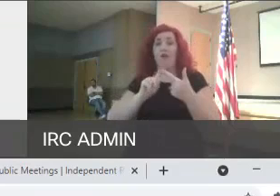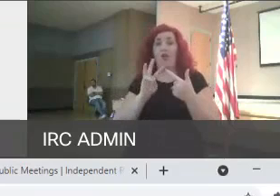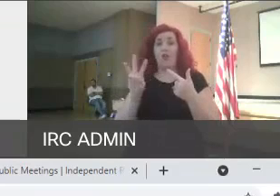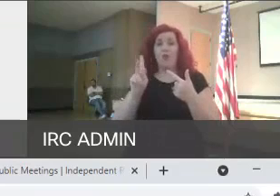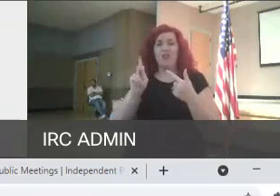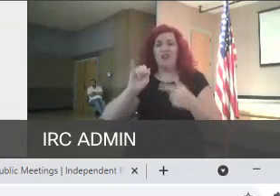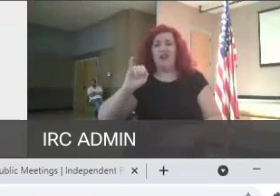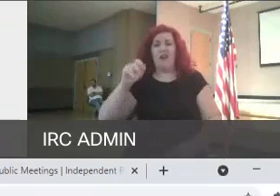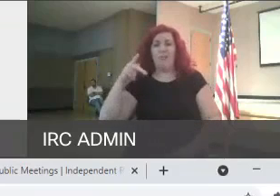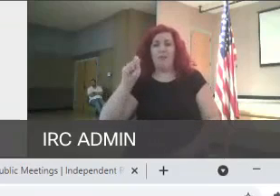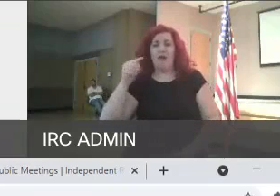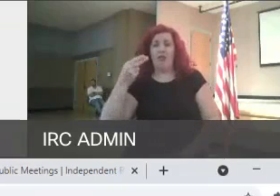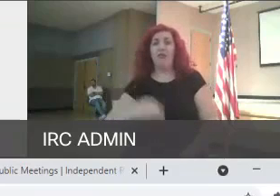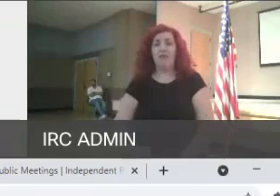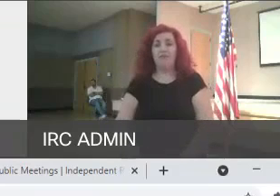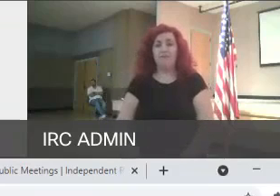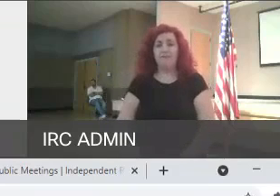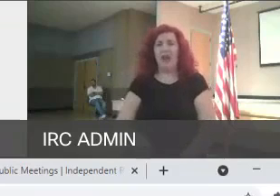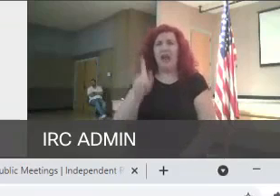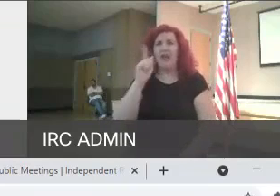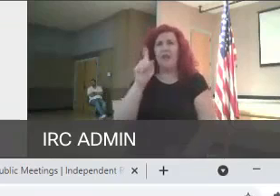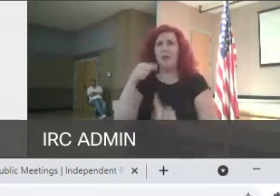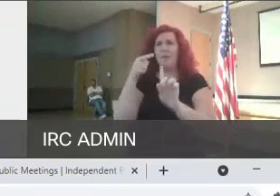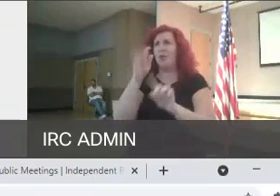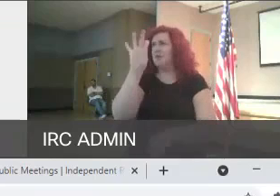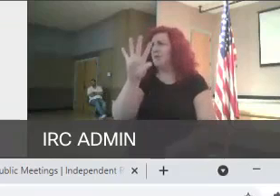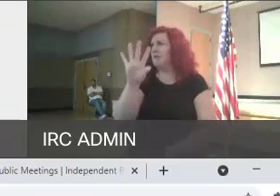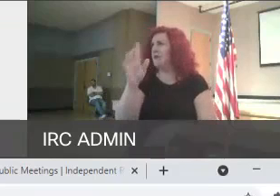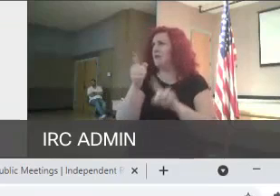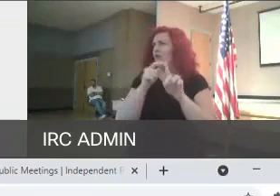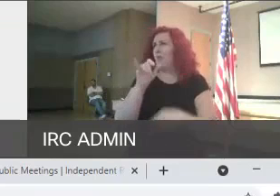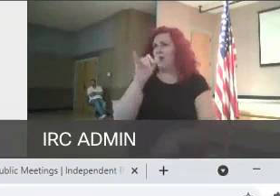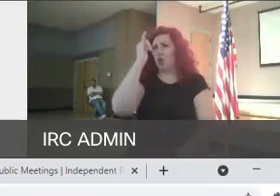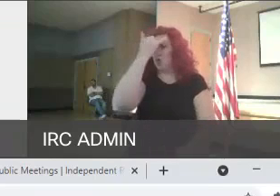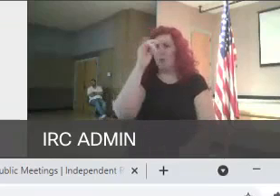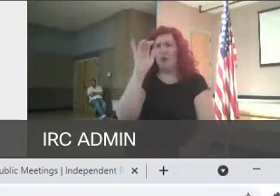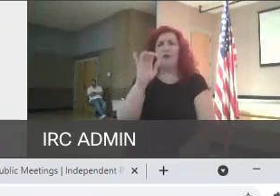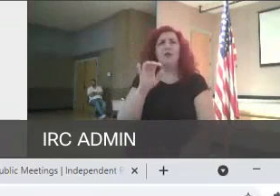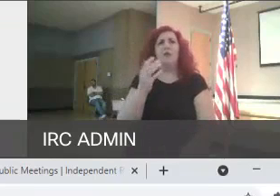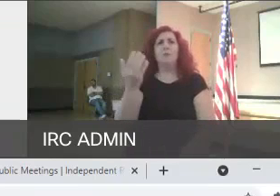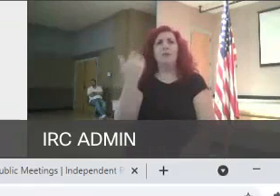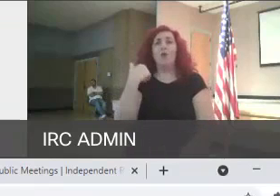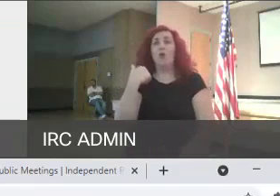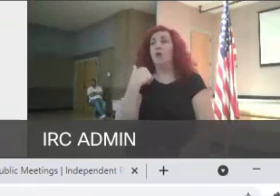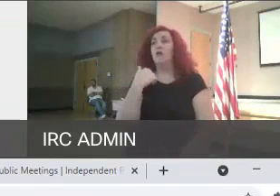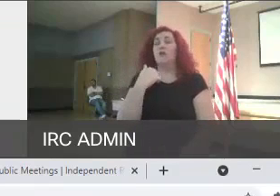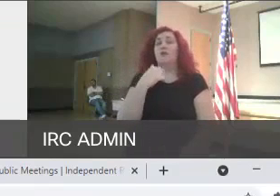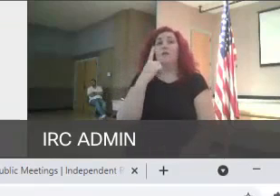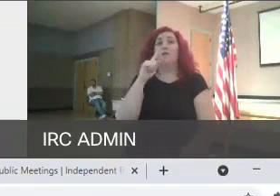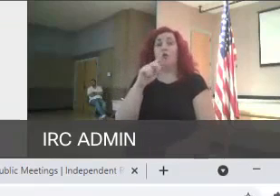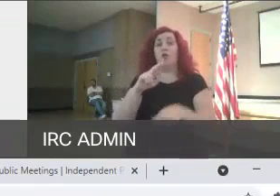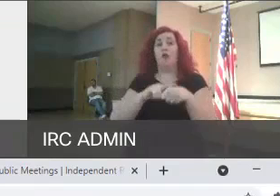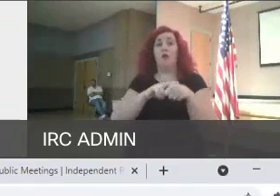Kaibab. And then I think a point was raised earlier from Yuma, as far as the Native American communities